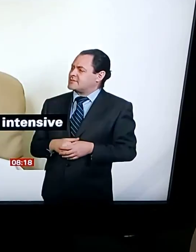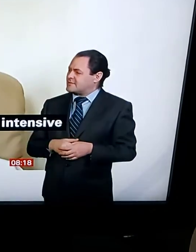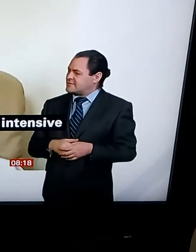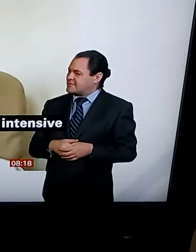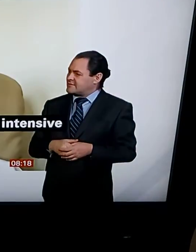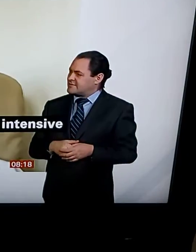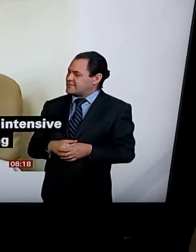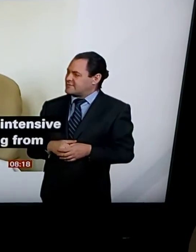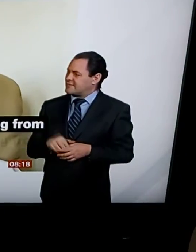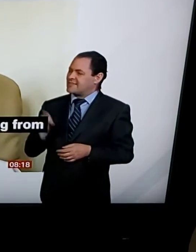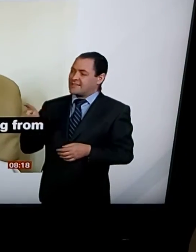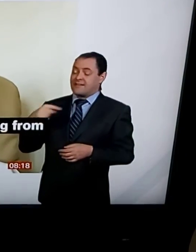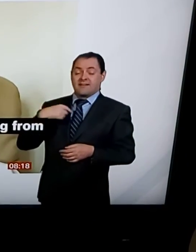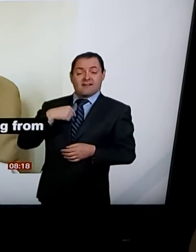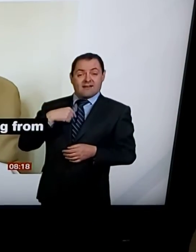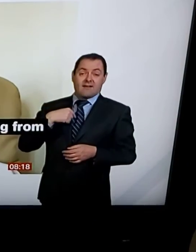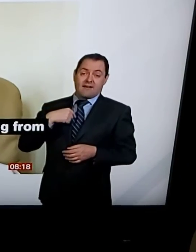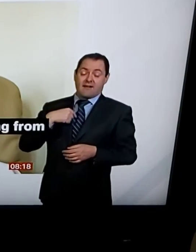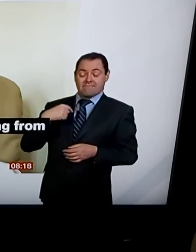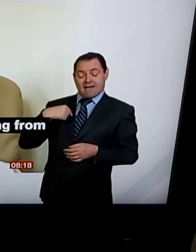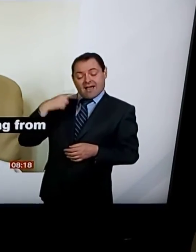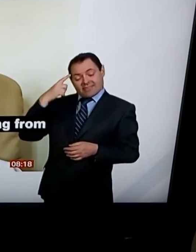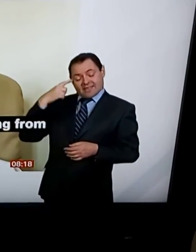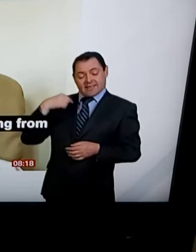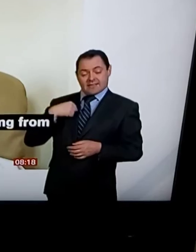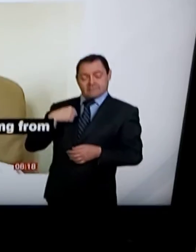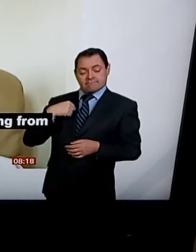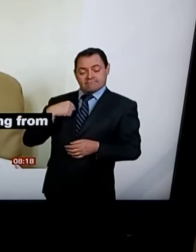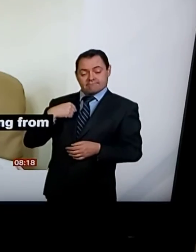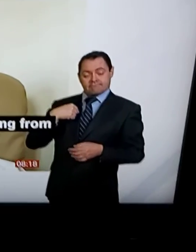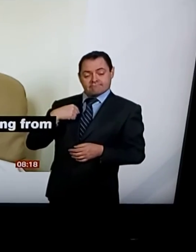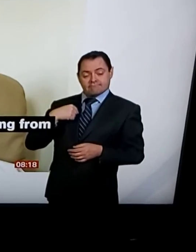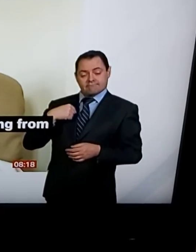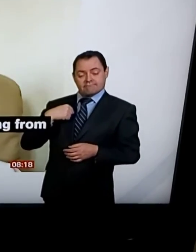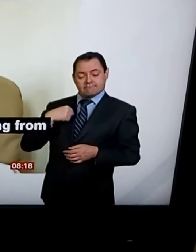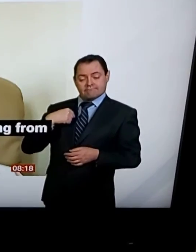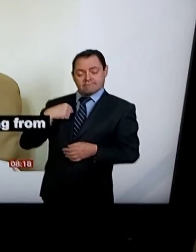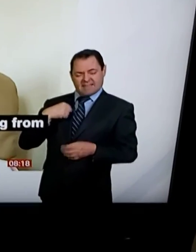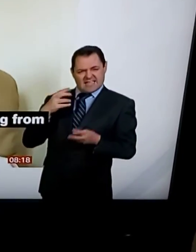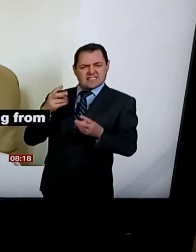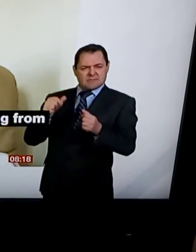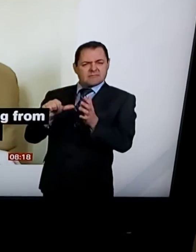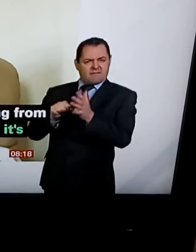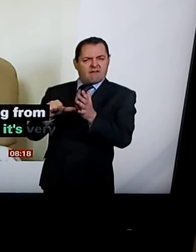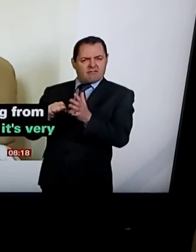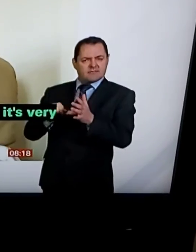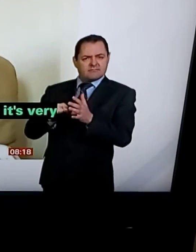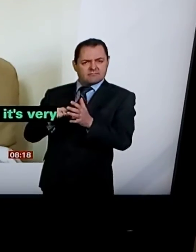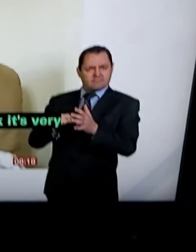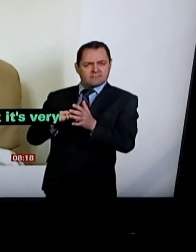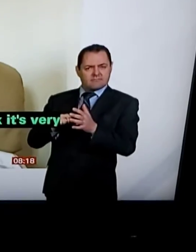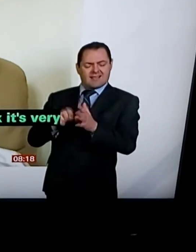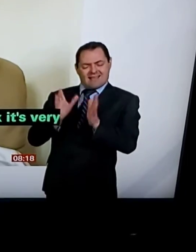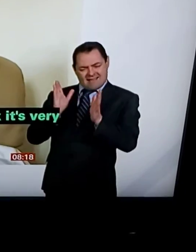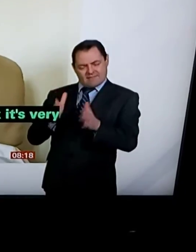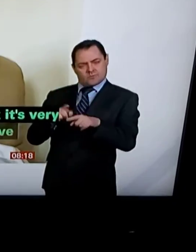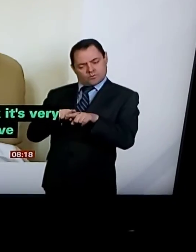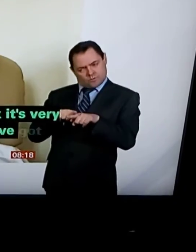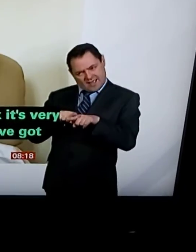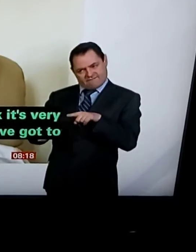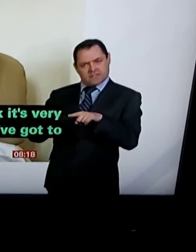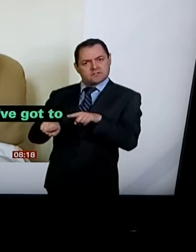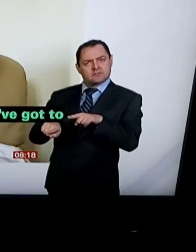Well, I think it's very difficult at times, but you've got to make the effort.